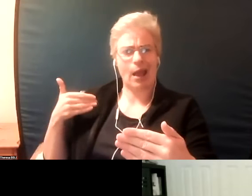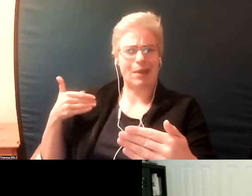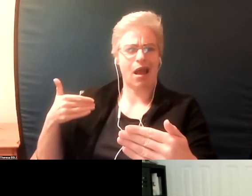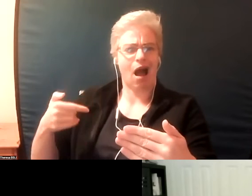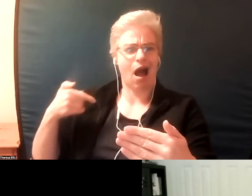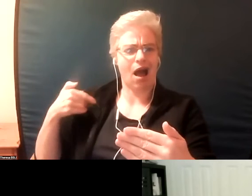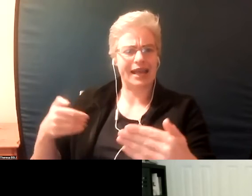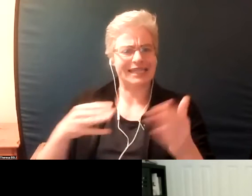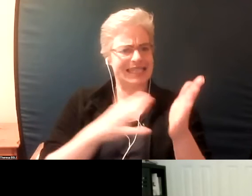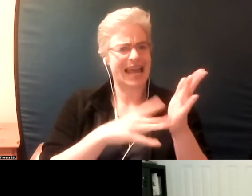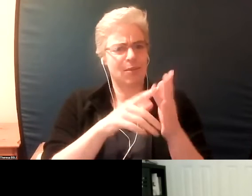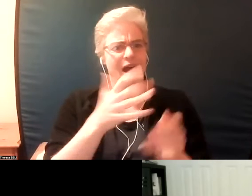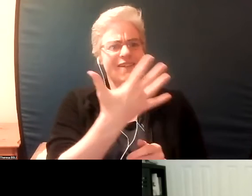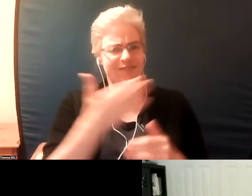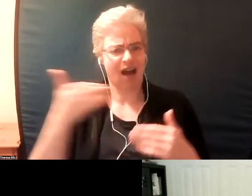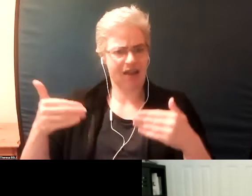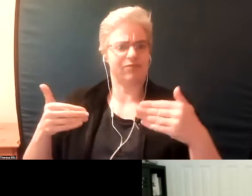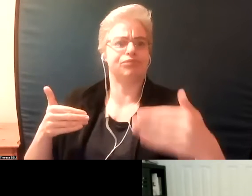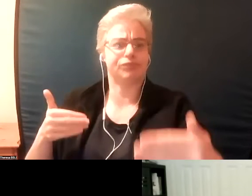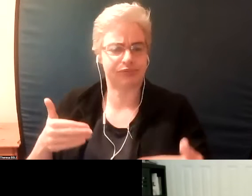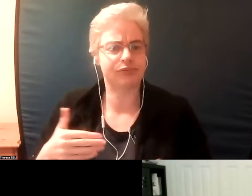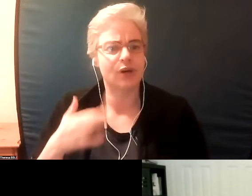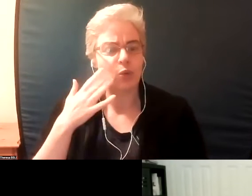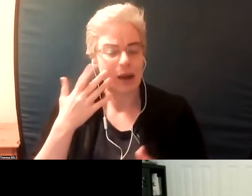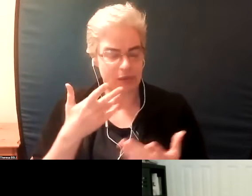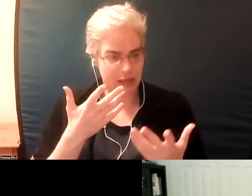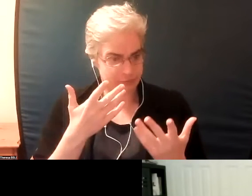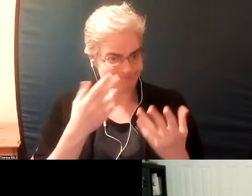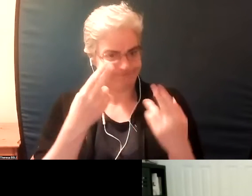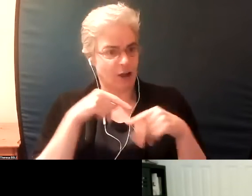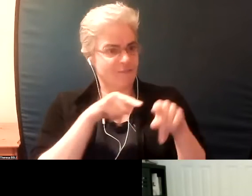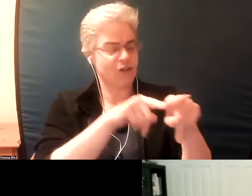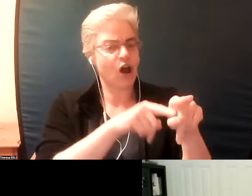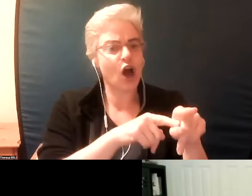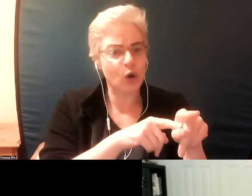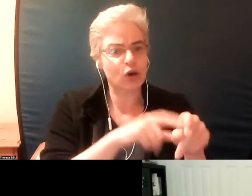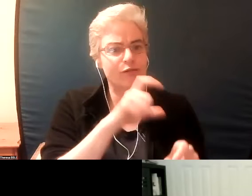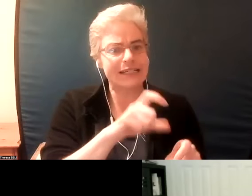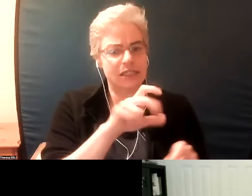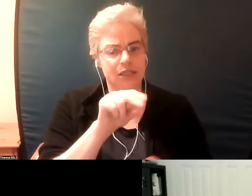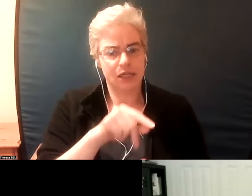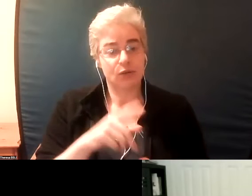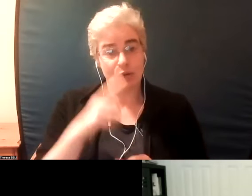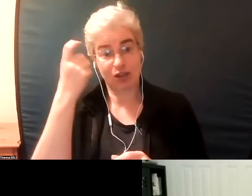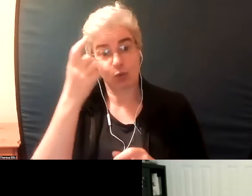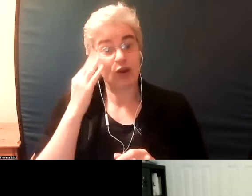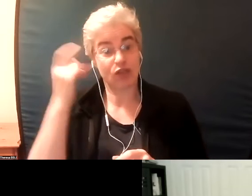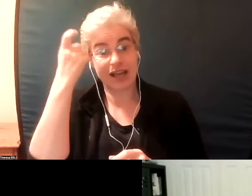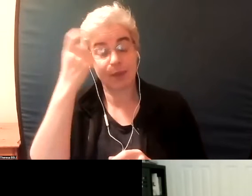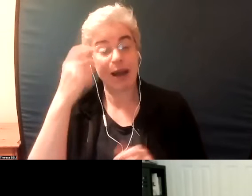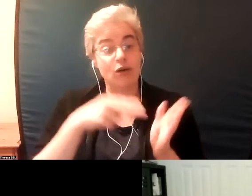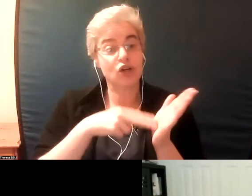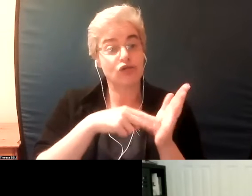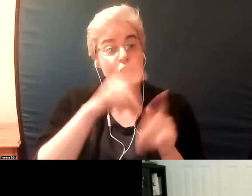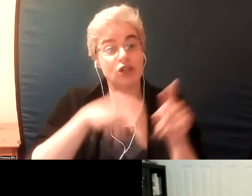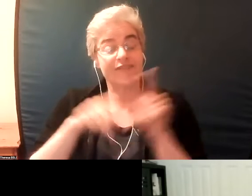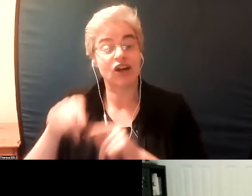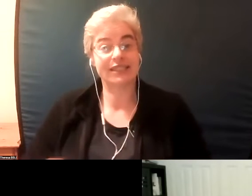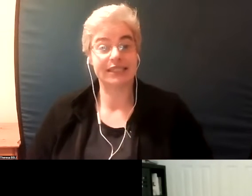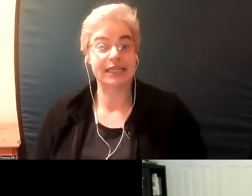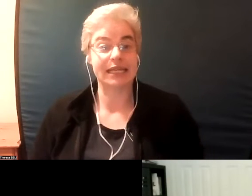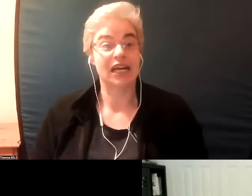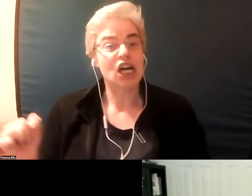it comes to paying attention to 1 Corinthians 12 in the context of neurodiversity. And I think that that